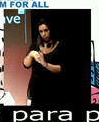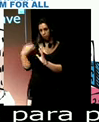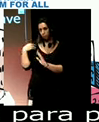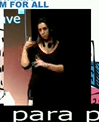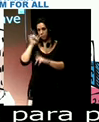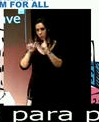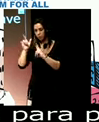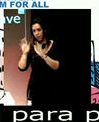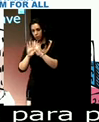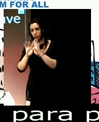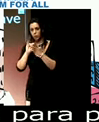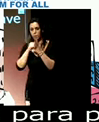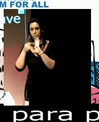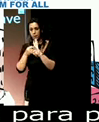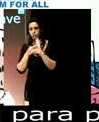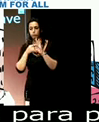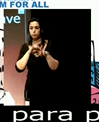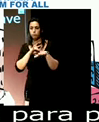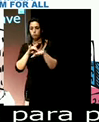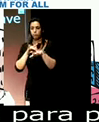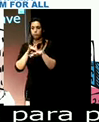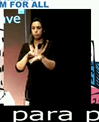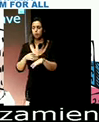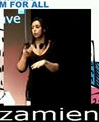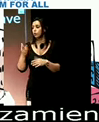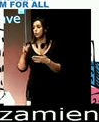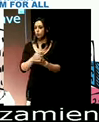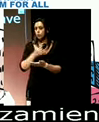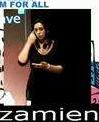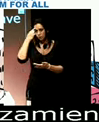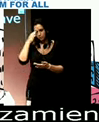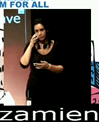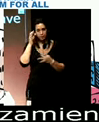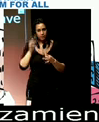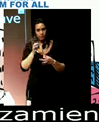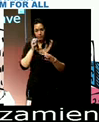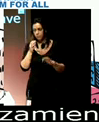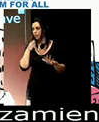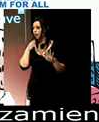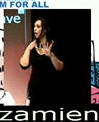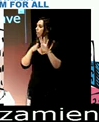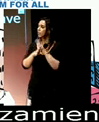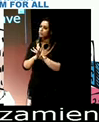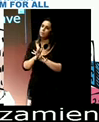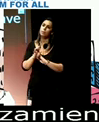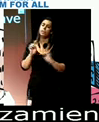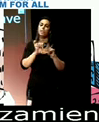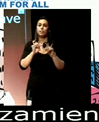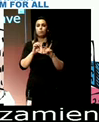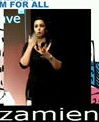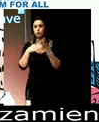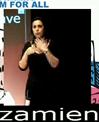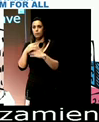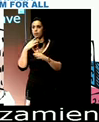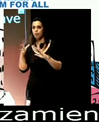mobile travel will be also incorporated. It will be always